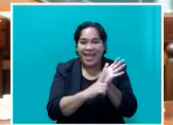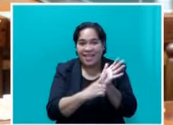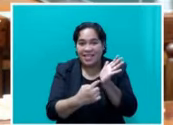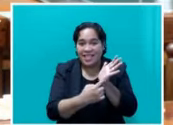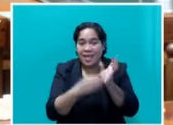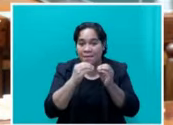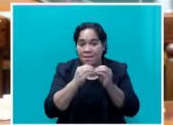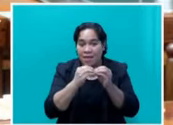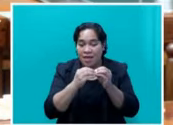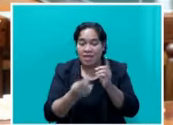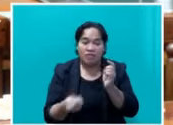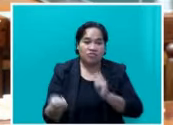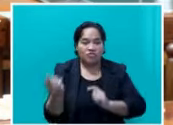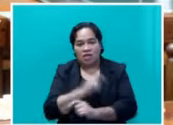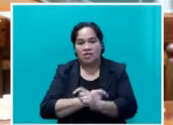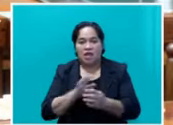and now Itoke Lands Trust Board,